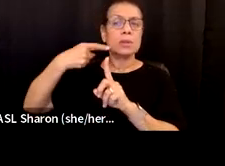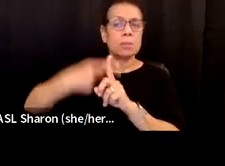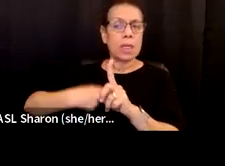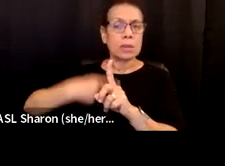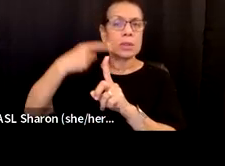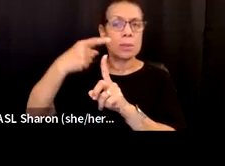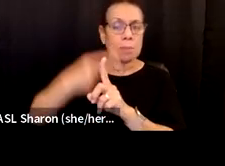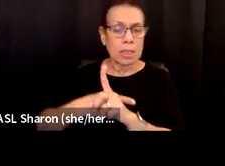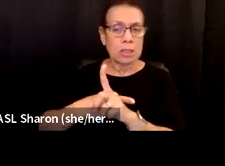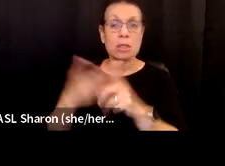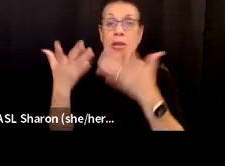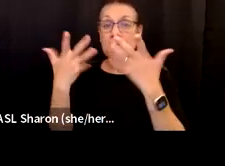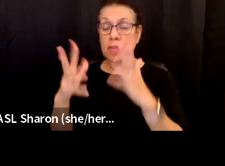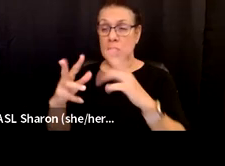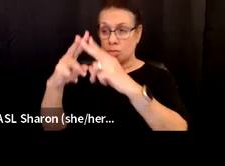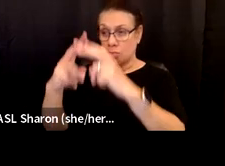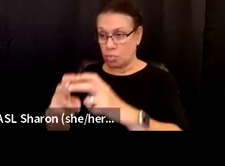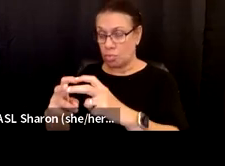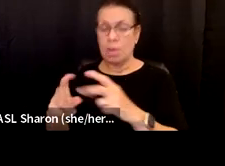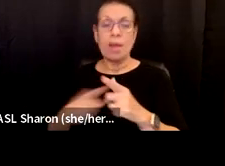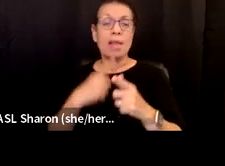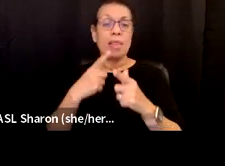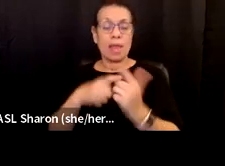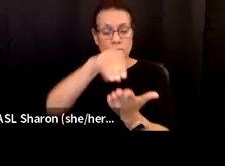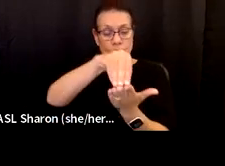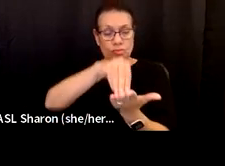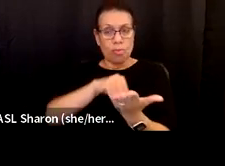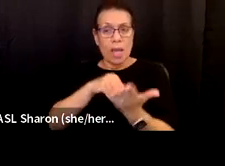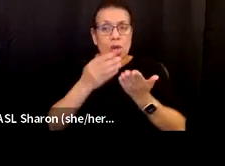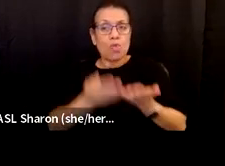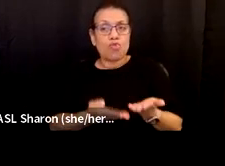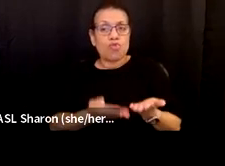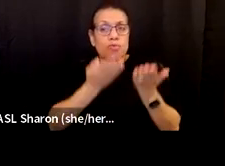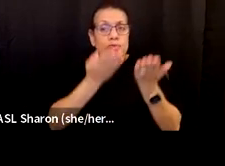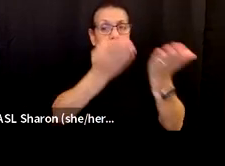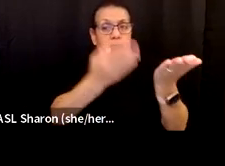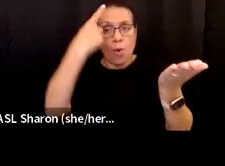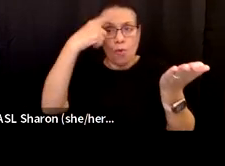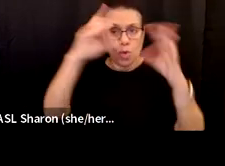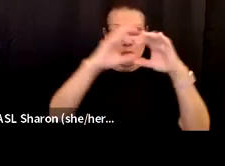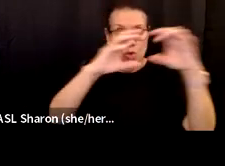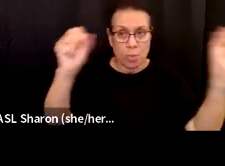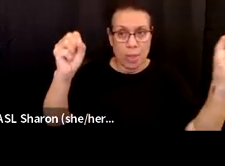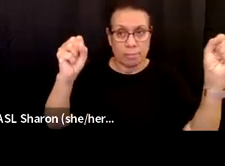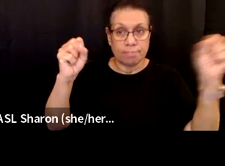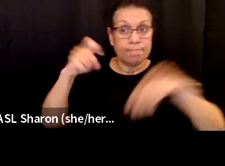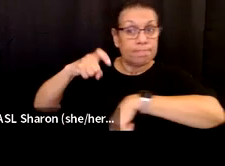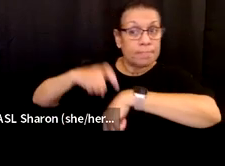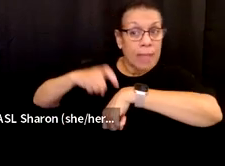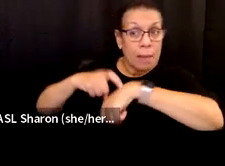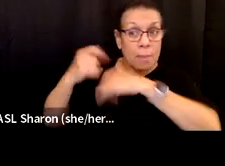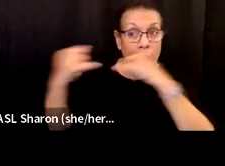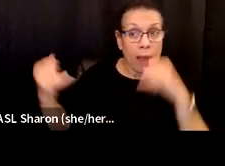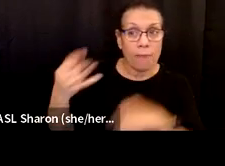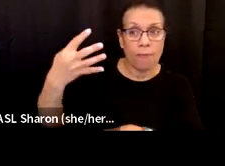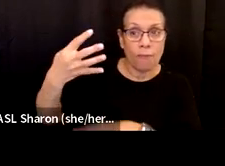recommendations to the superintendent within four months and that they're required as part of that contract to engage